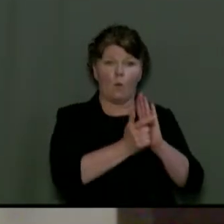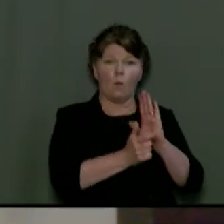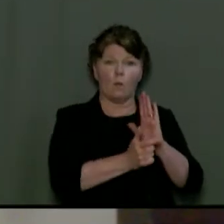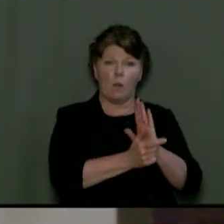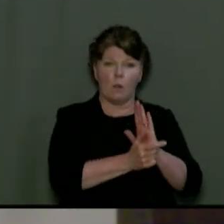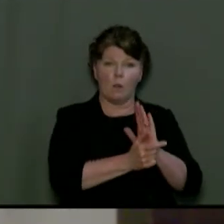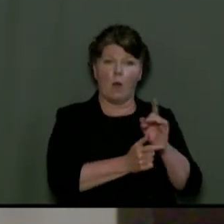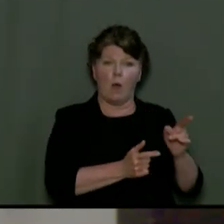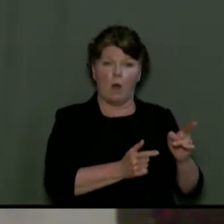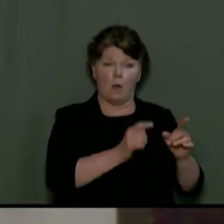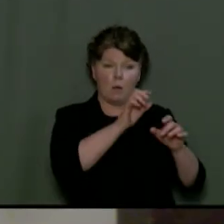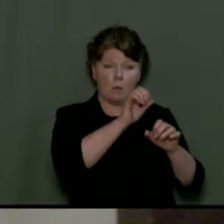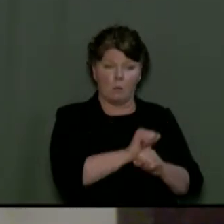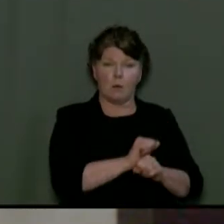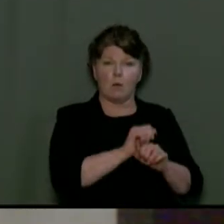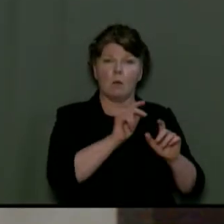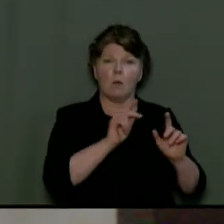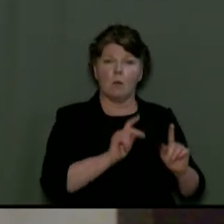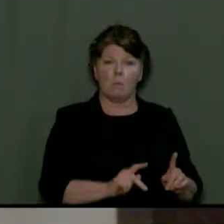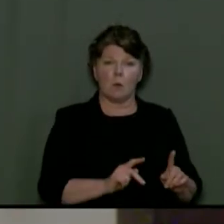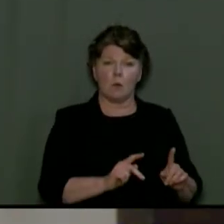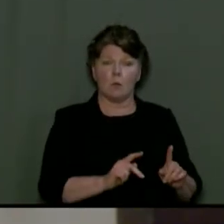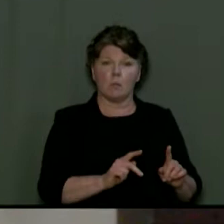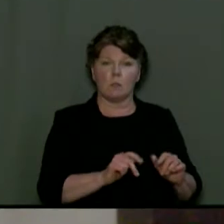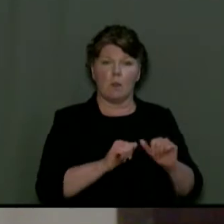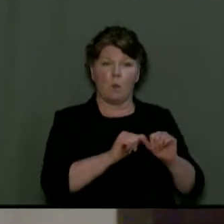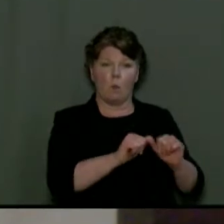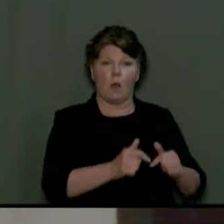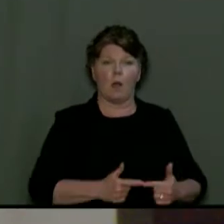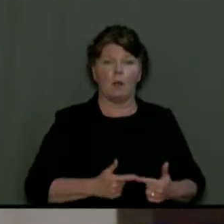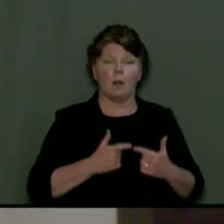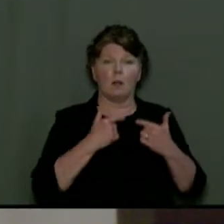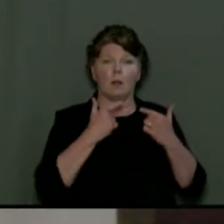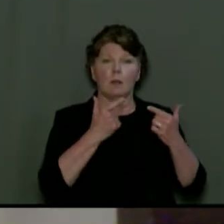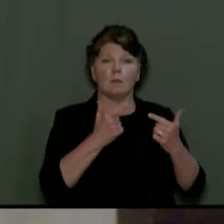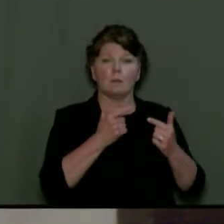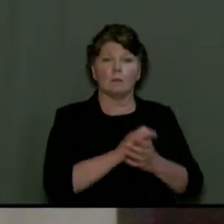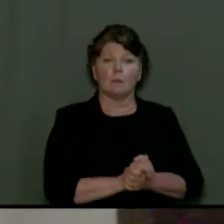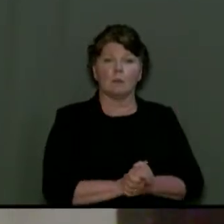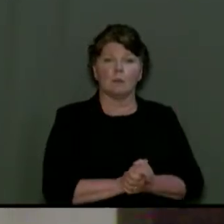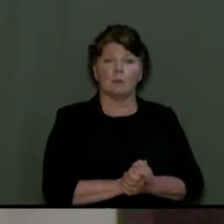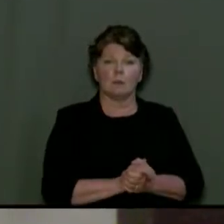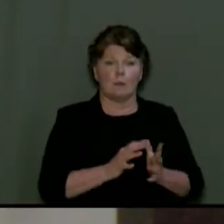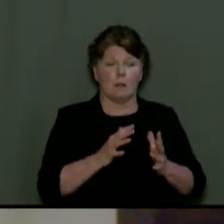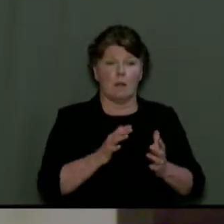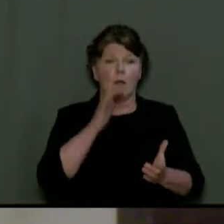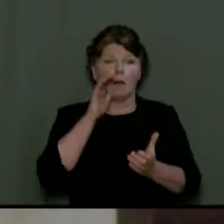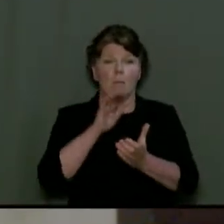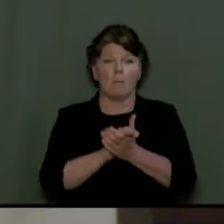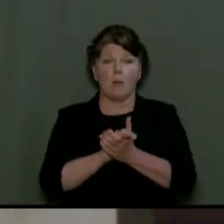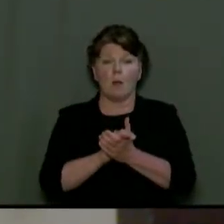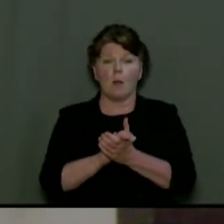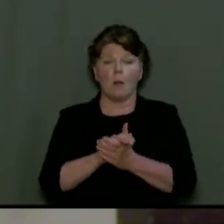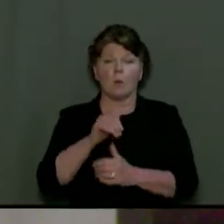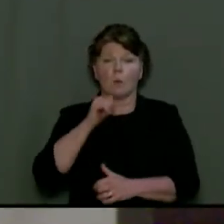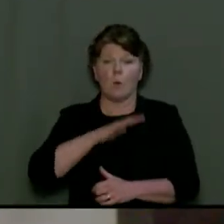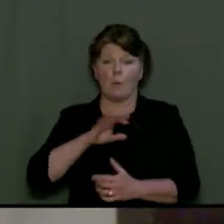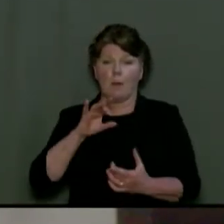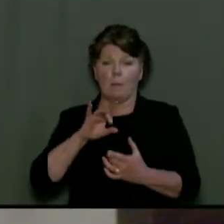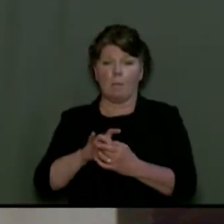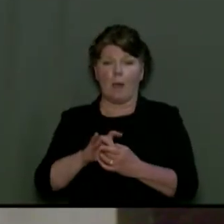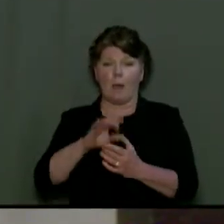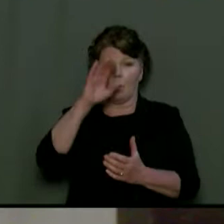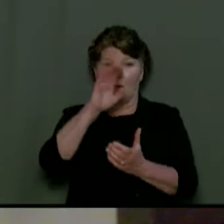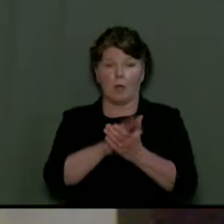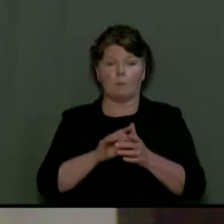is binding a person only as long as he lives? For a married woman is bound by the law to her husband while